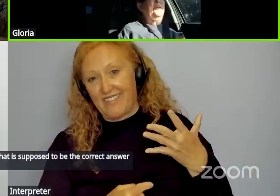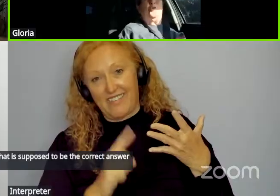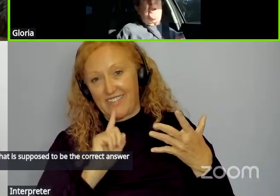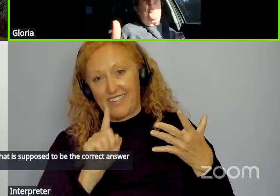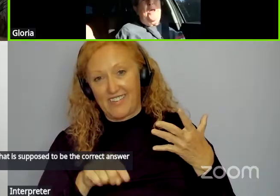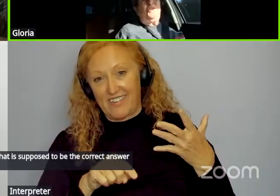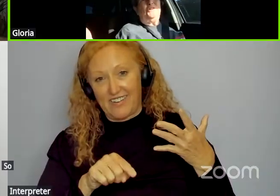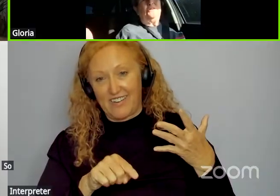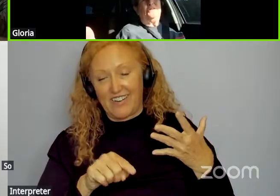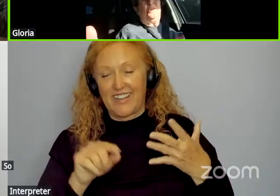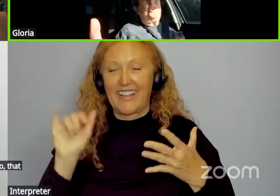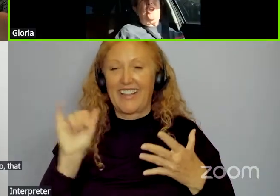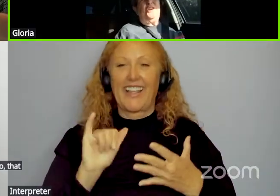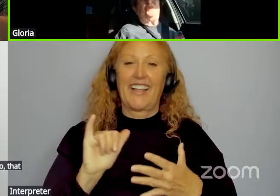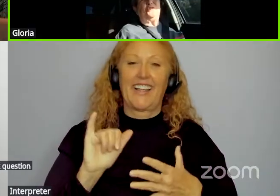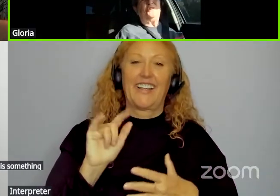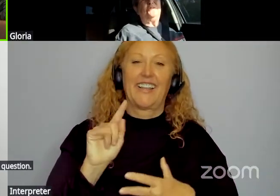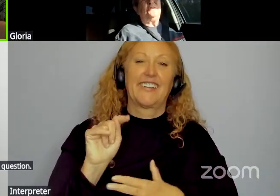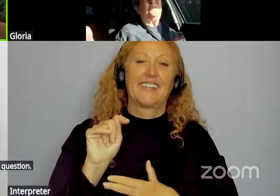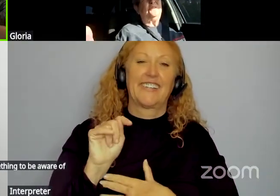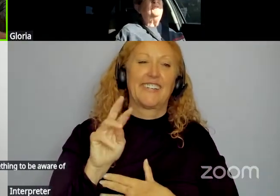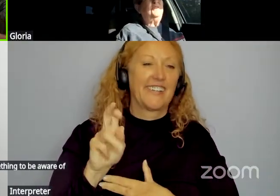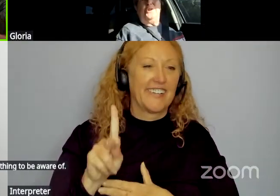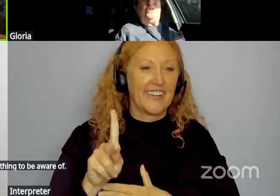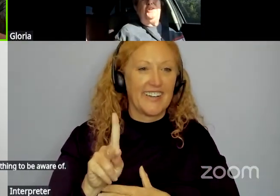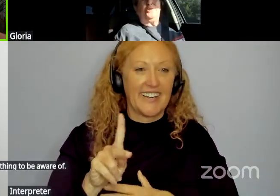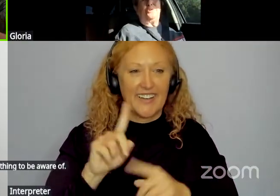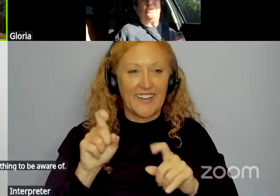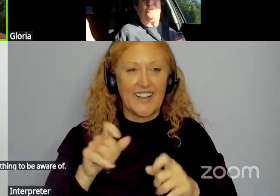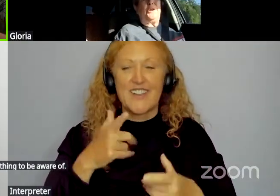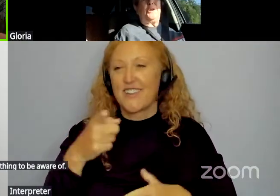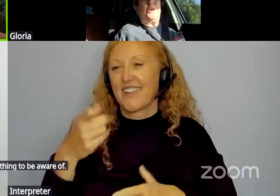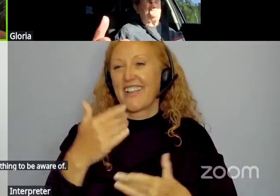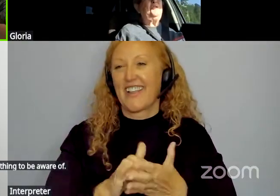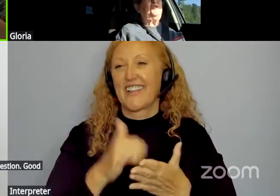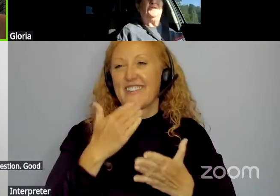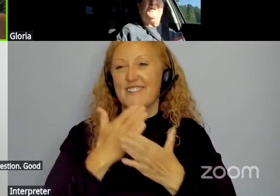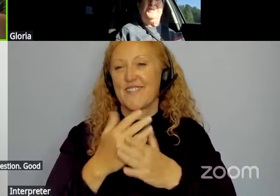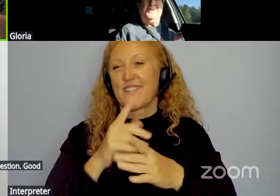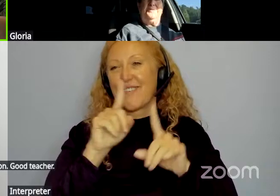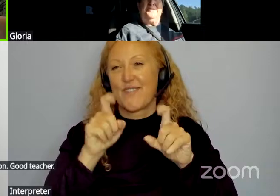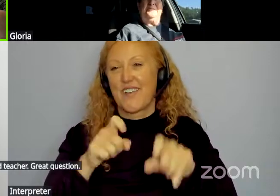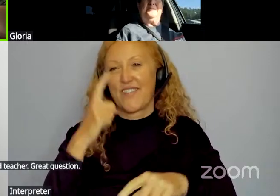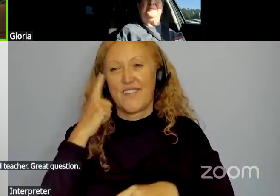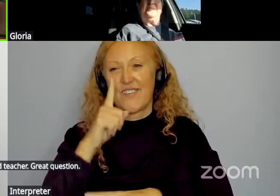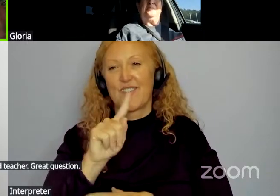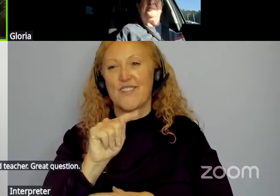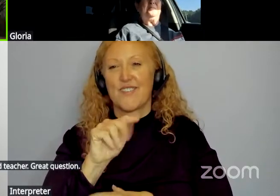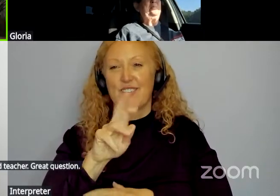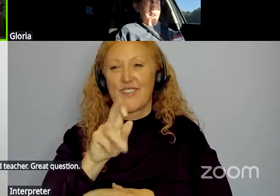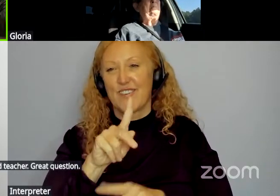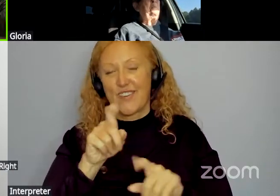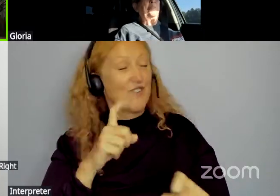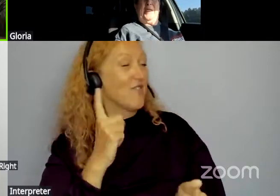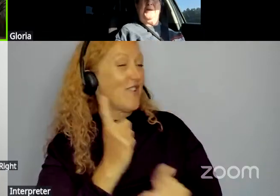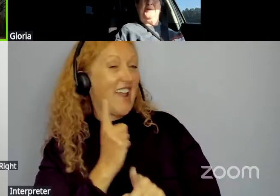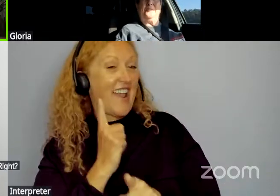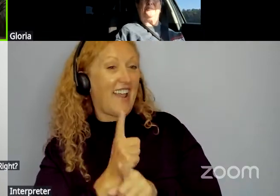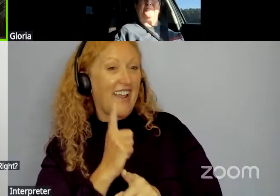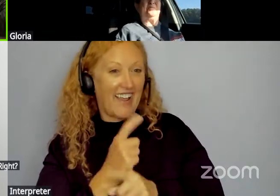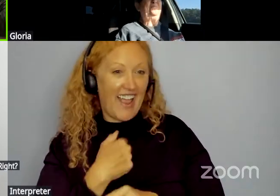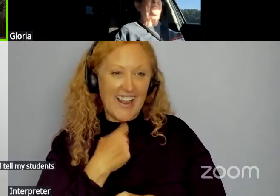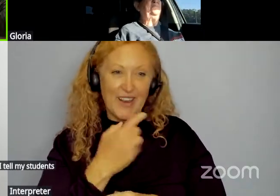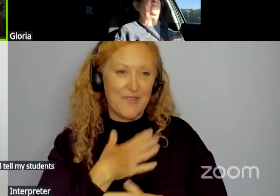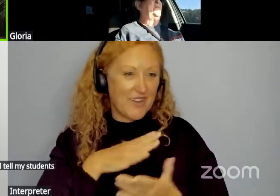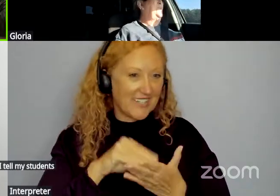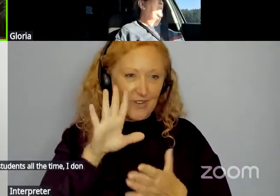So Trick that is question. something to be aware of, Good teacher. Trick question. right? I tell my students all the